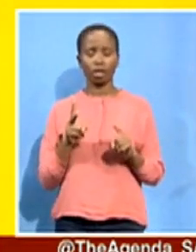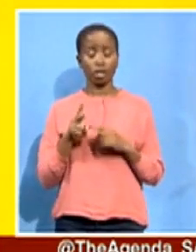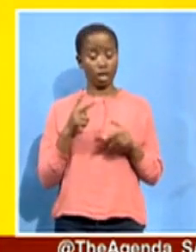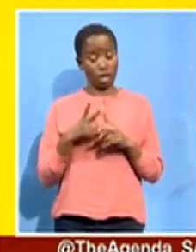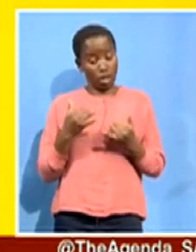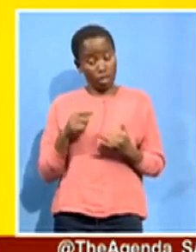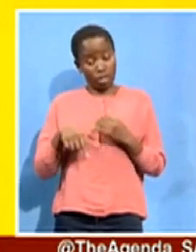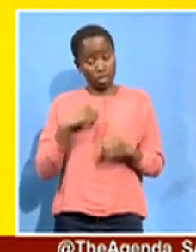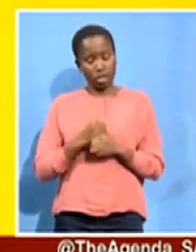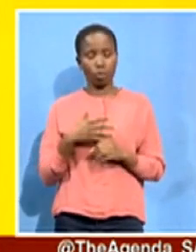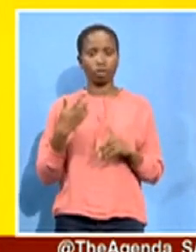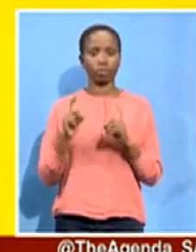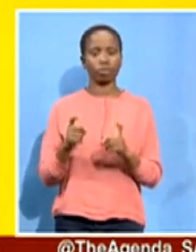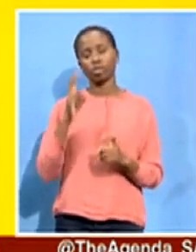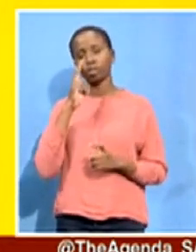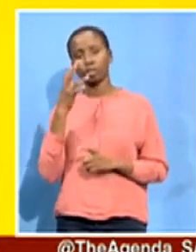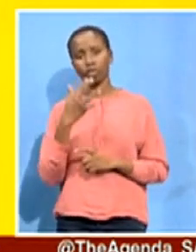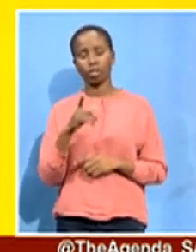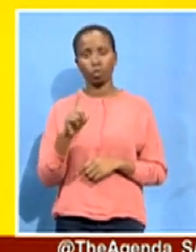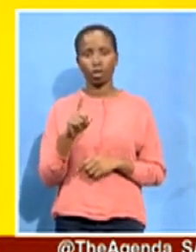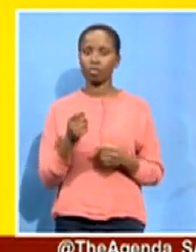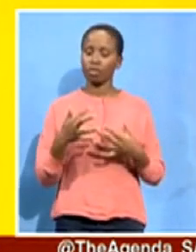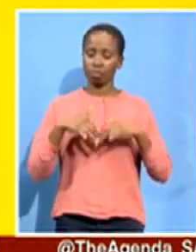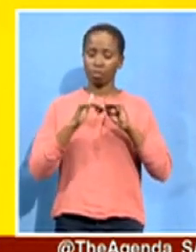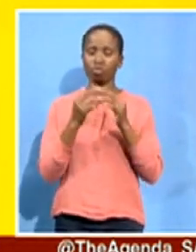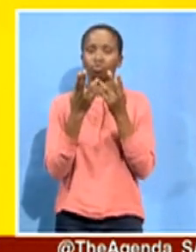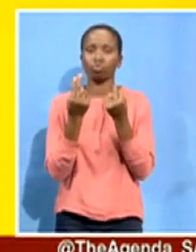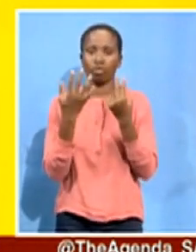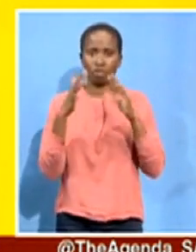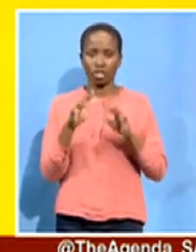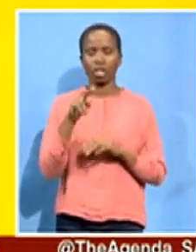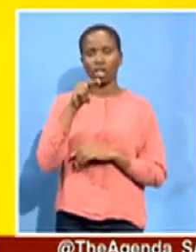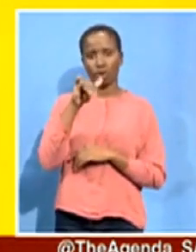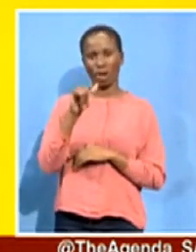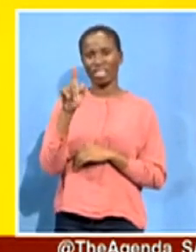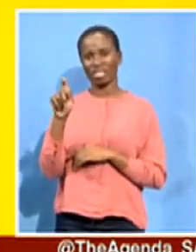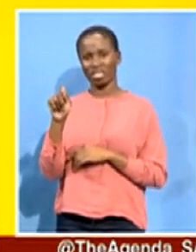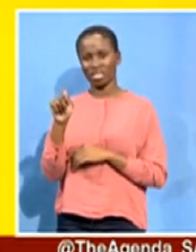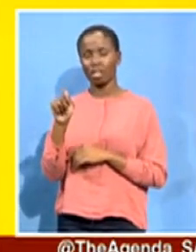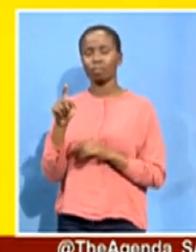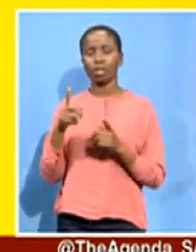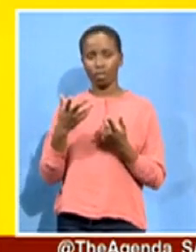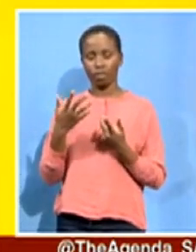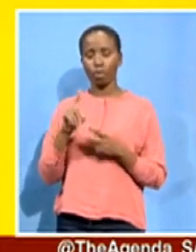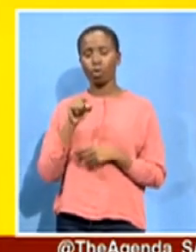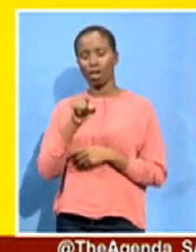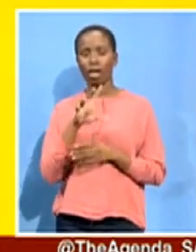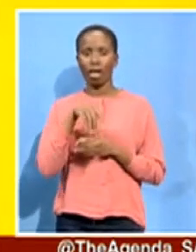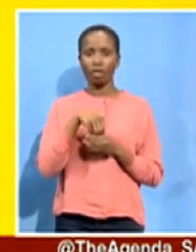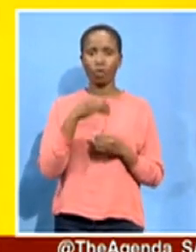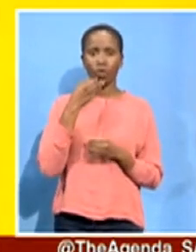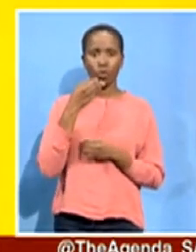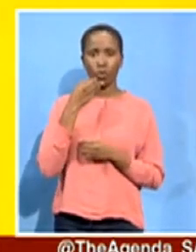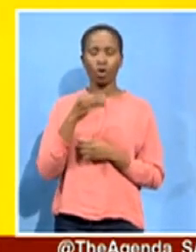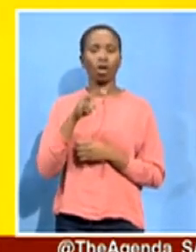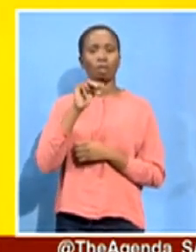newly established formation of the NYTT, which comprises of the likes of Unonqeba Mhlawuli, Joy Maimela,